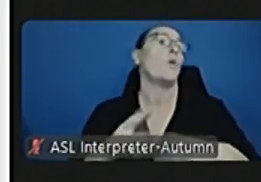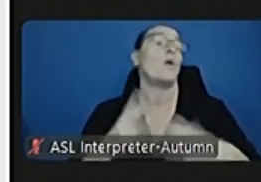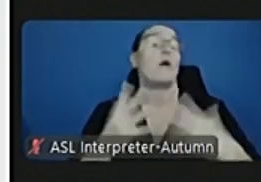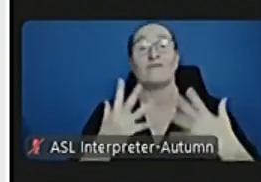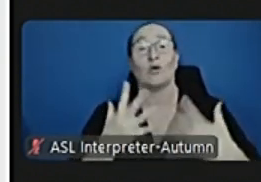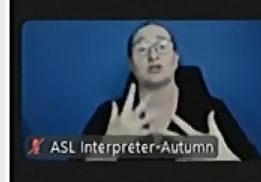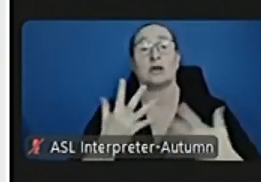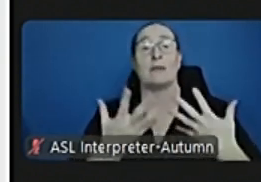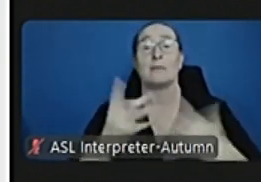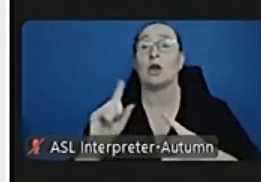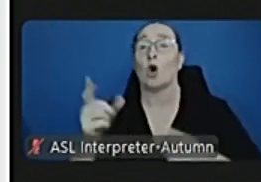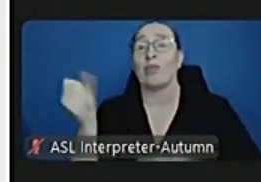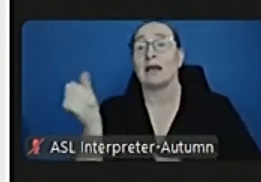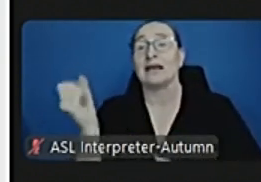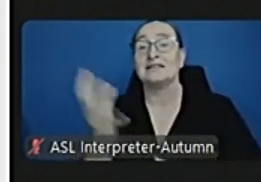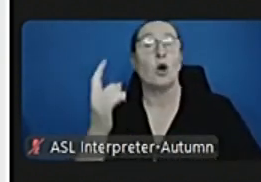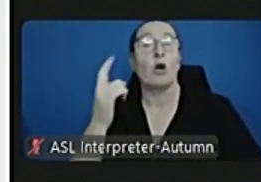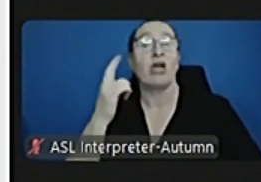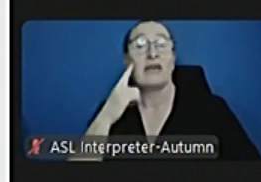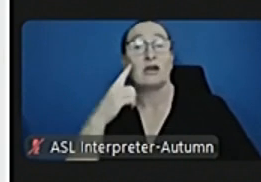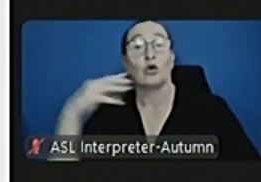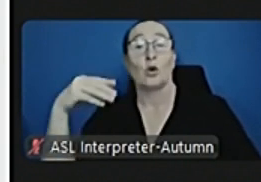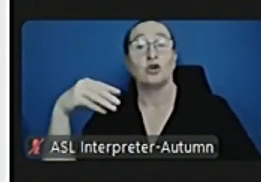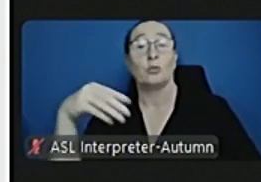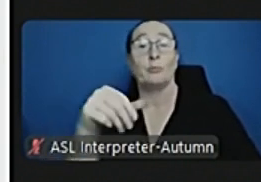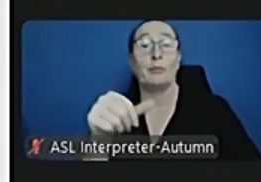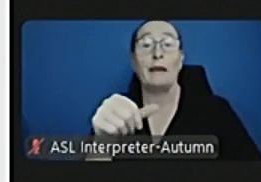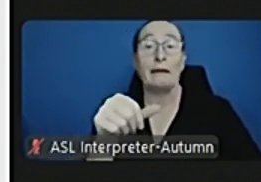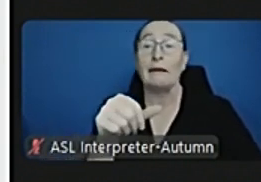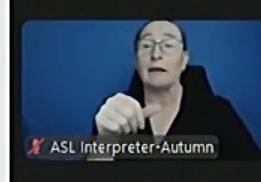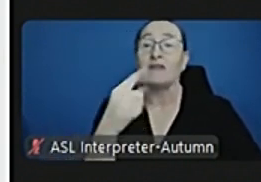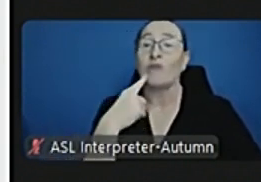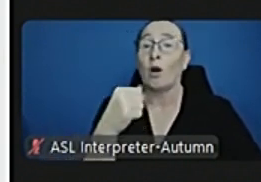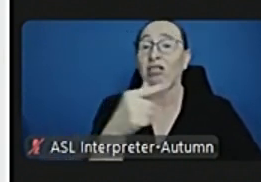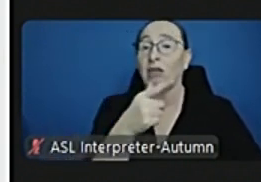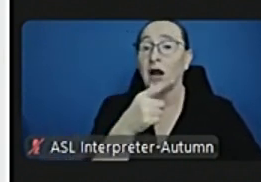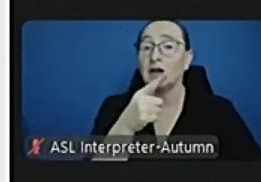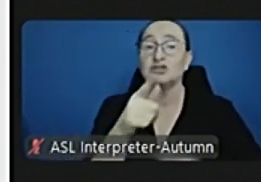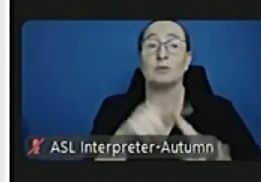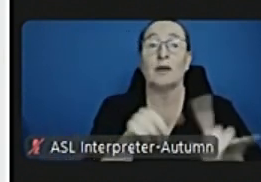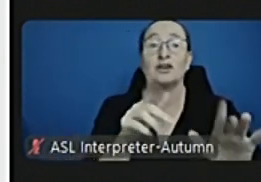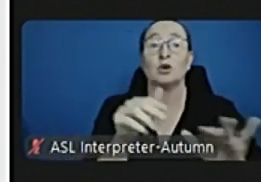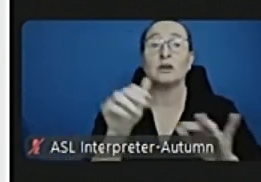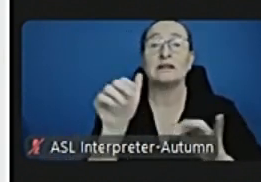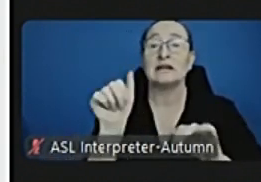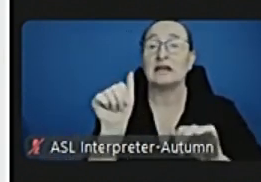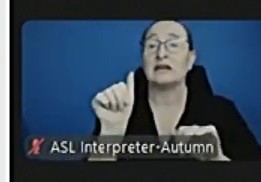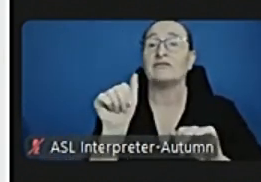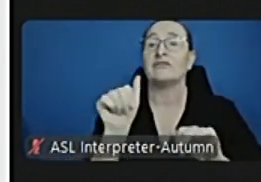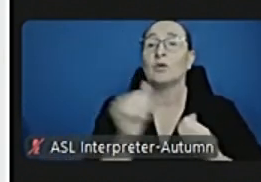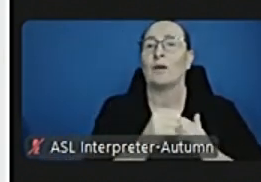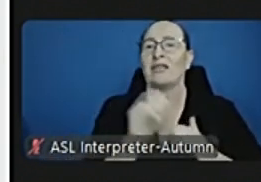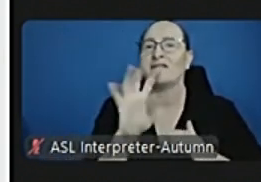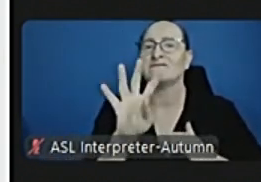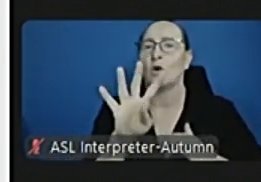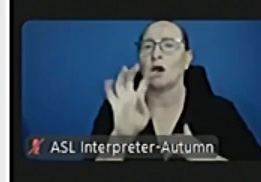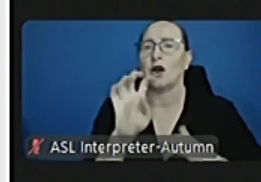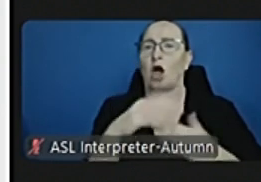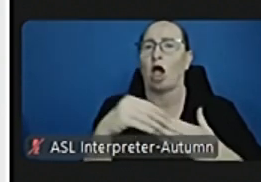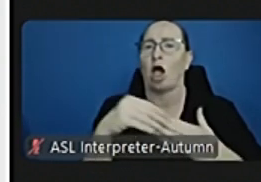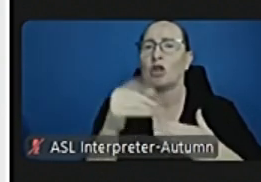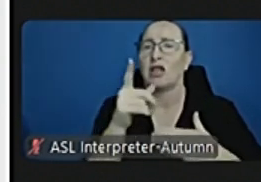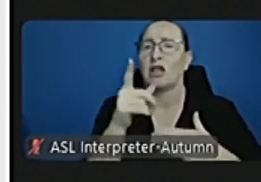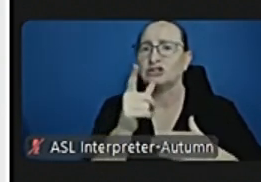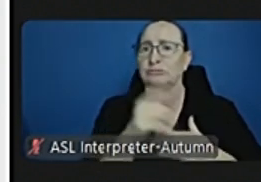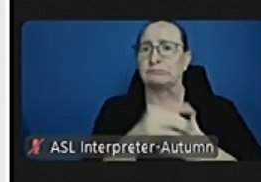to the casino thinking that you're going to pay just for lunch, but you leave with a $400 lunch. So again, a little bit of